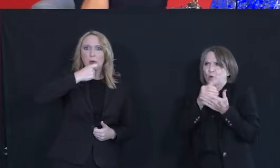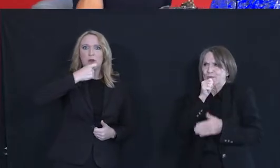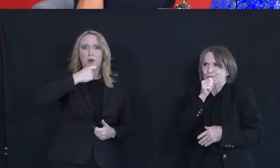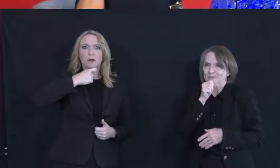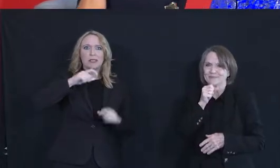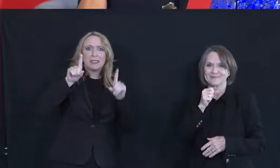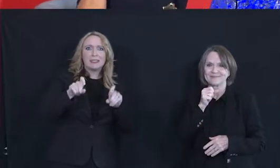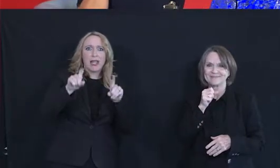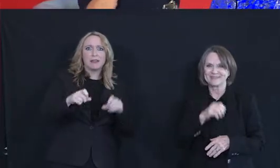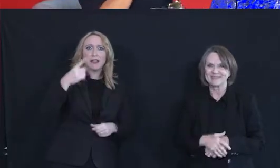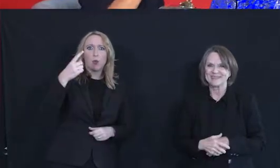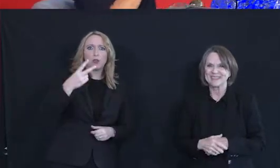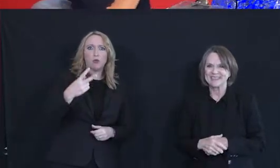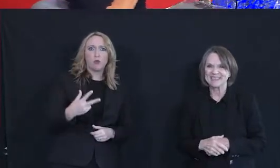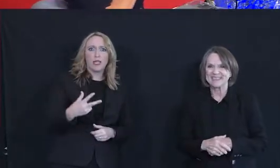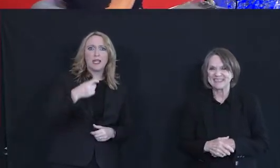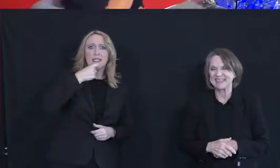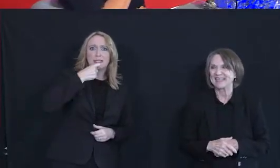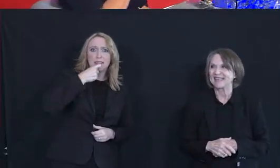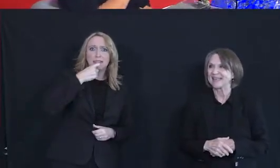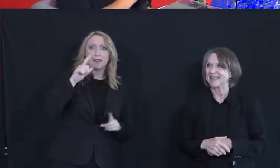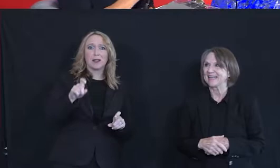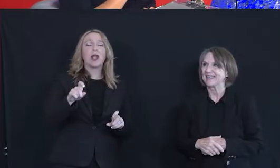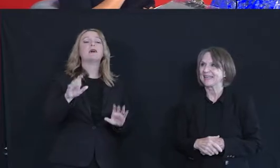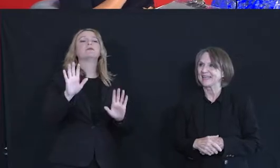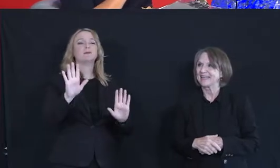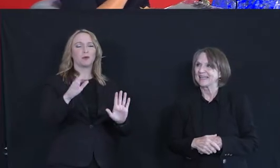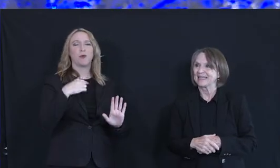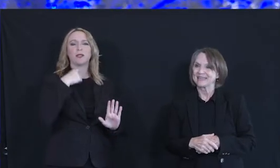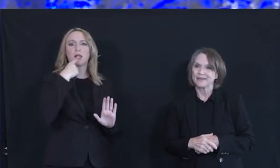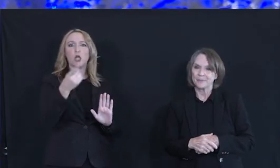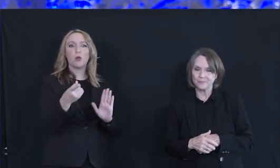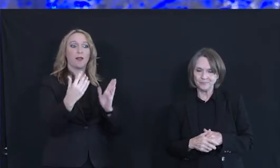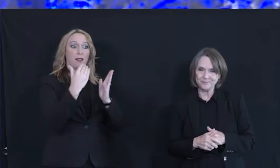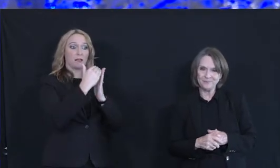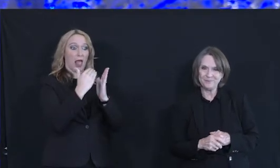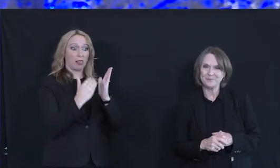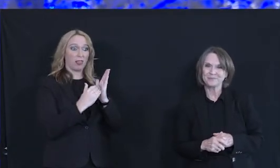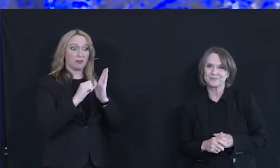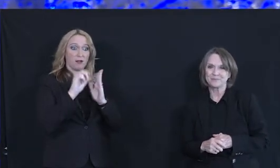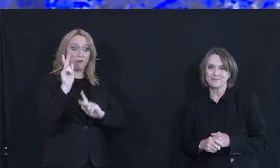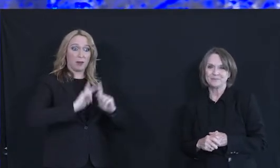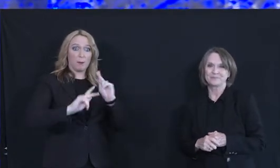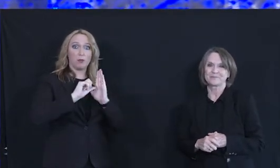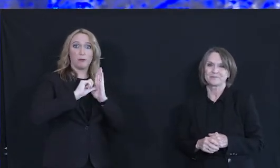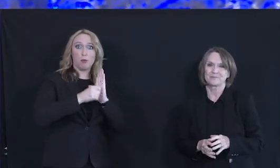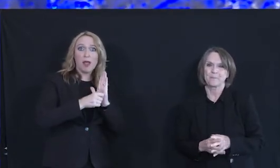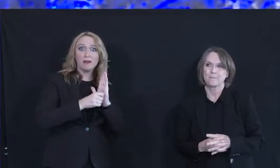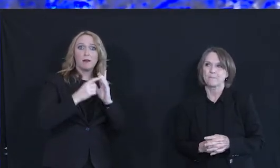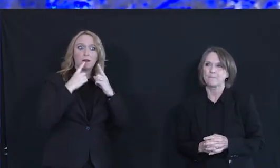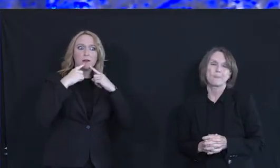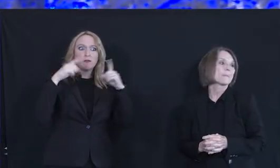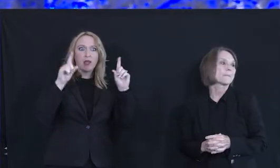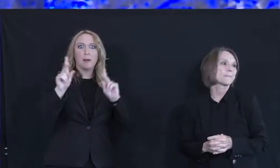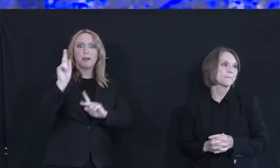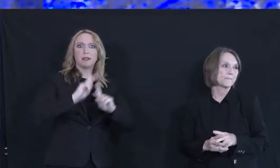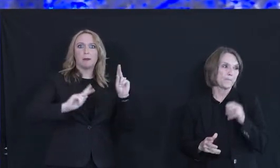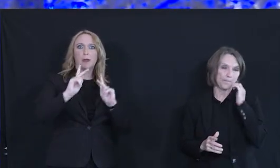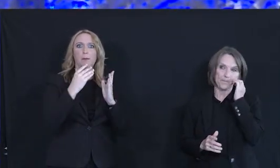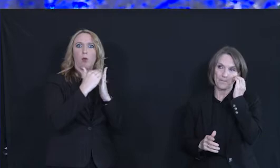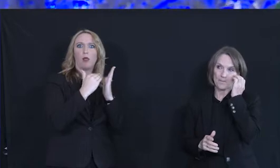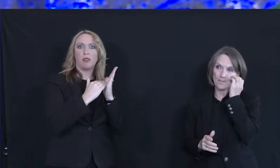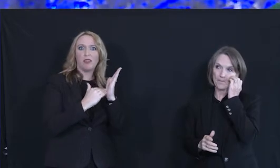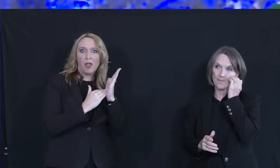testing one two three um what I was saying is the the list is so impressive what's really impressive the celebrities and if anybody